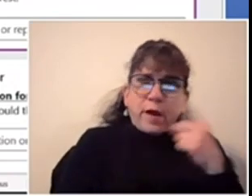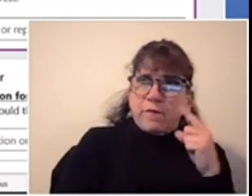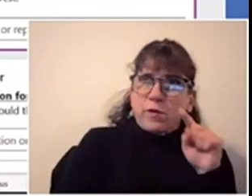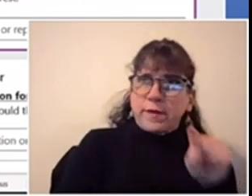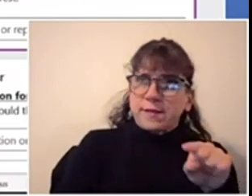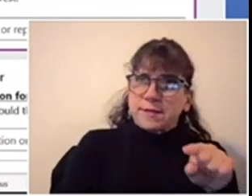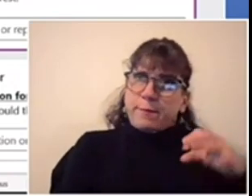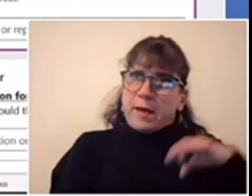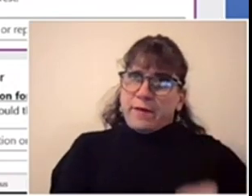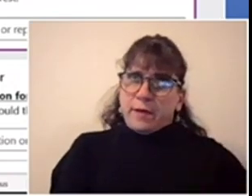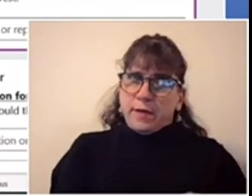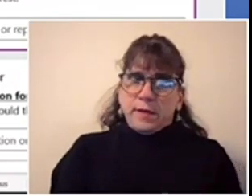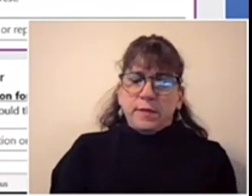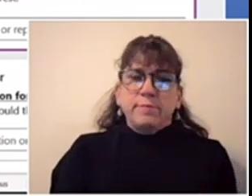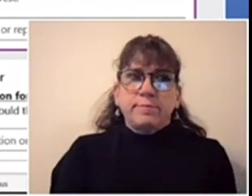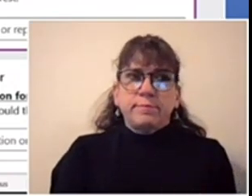benefit.